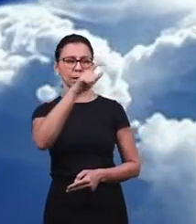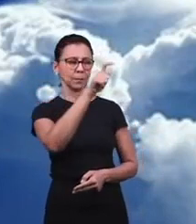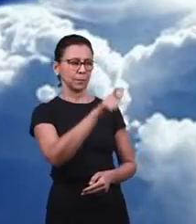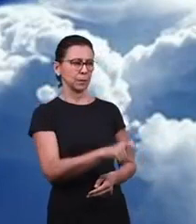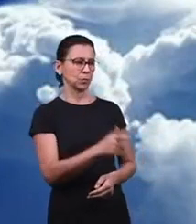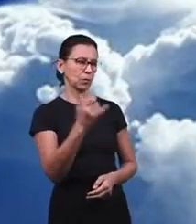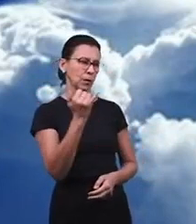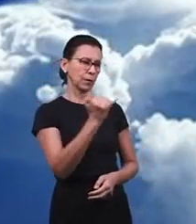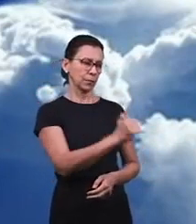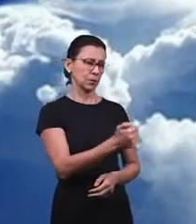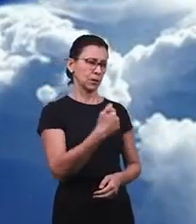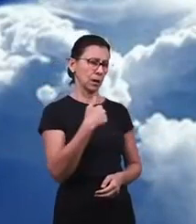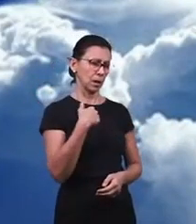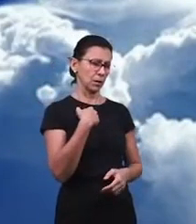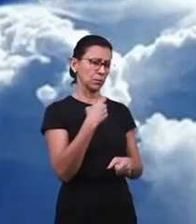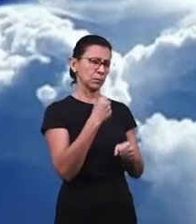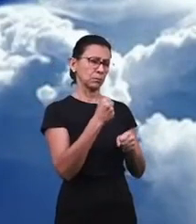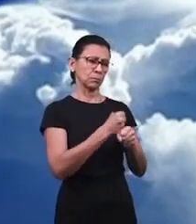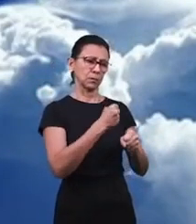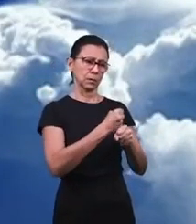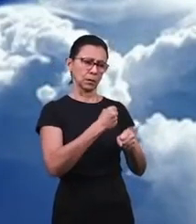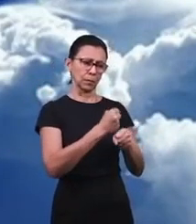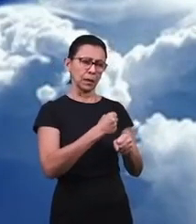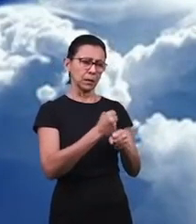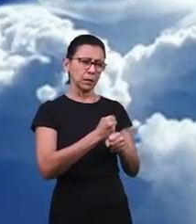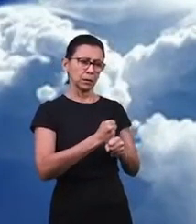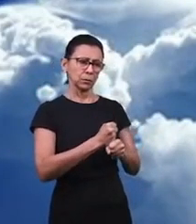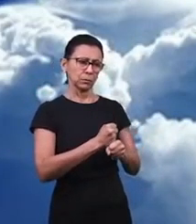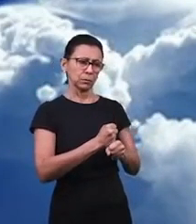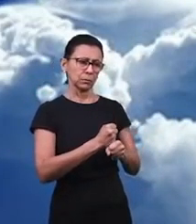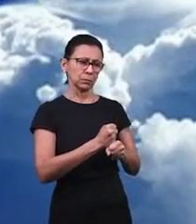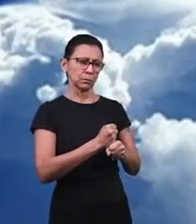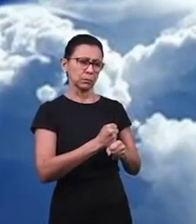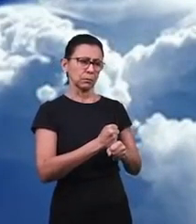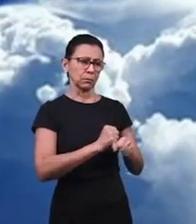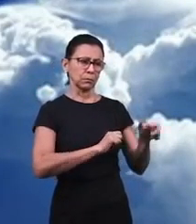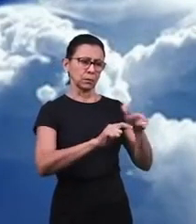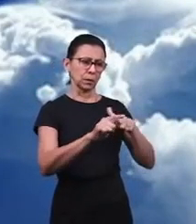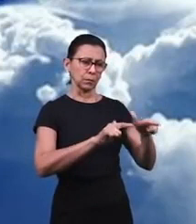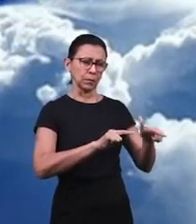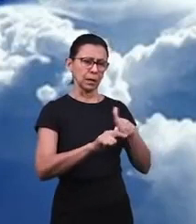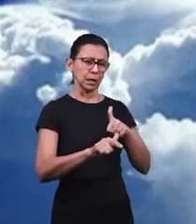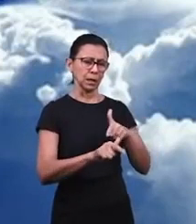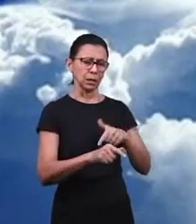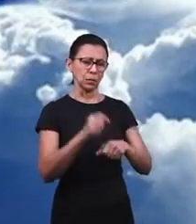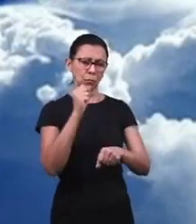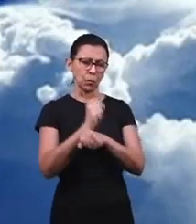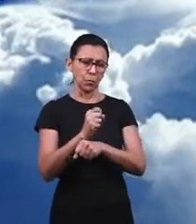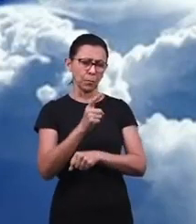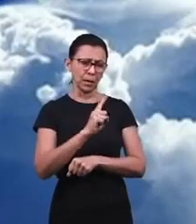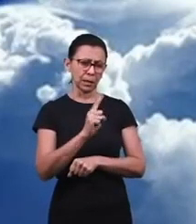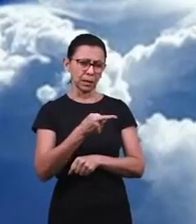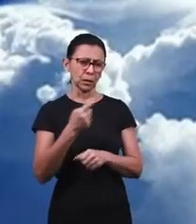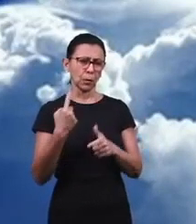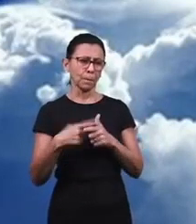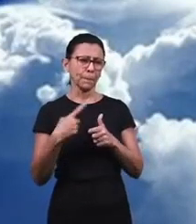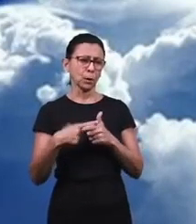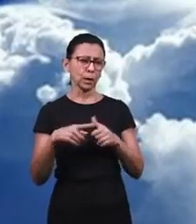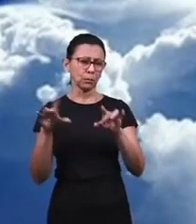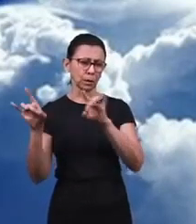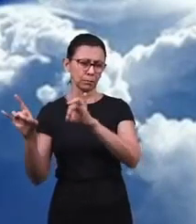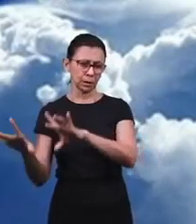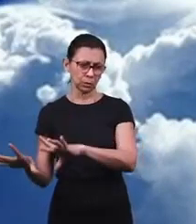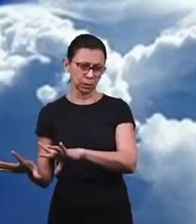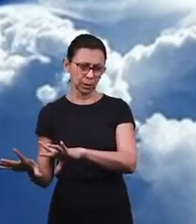So I sent messengers to them saying, I am doing a great work so that I cannot come down. Why should the work